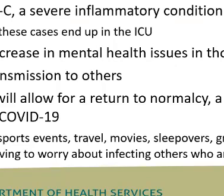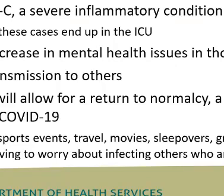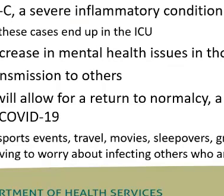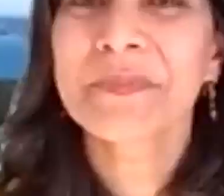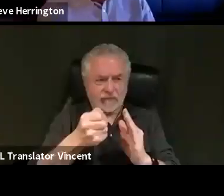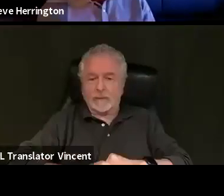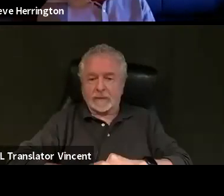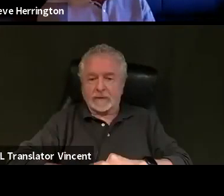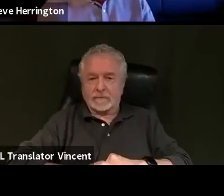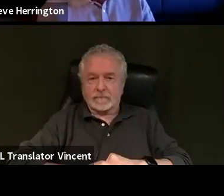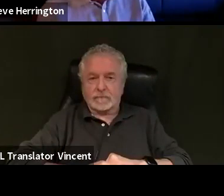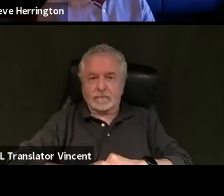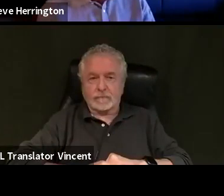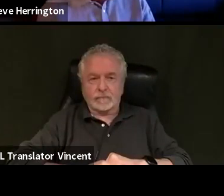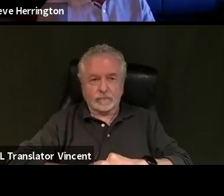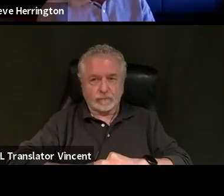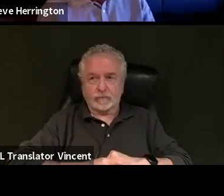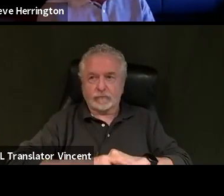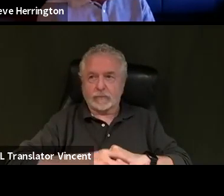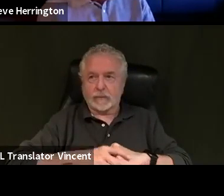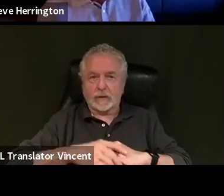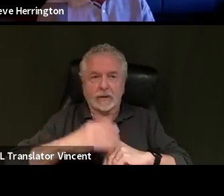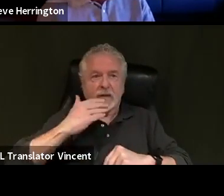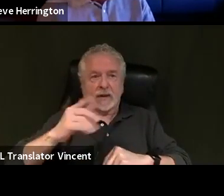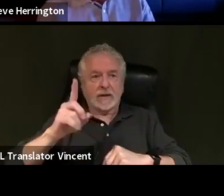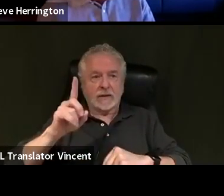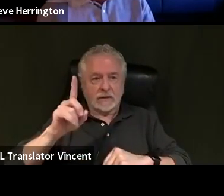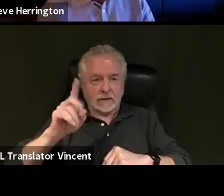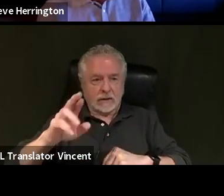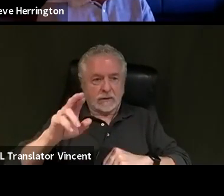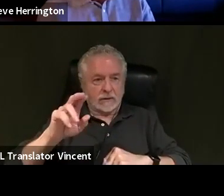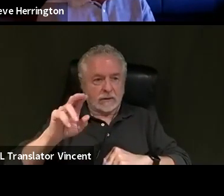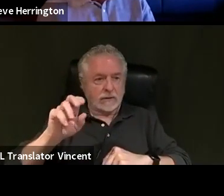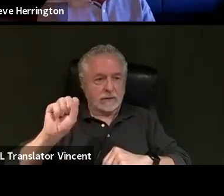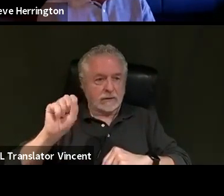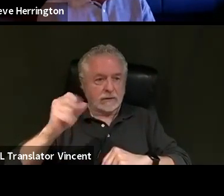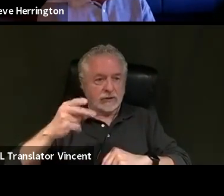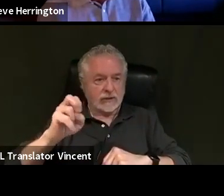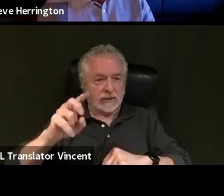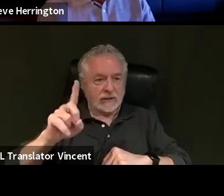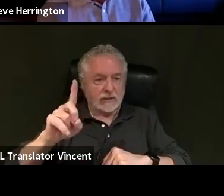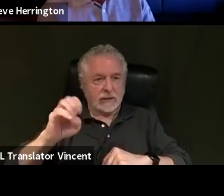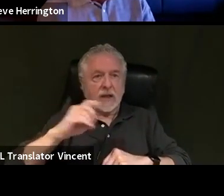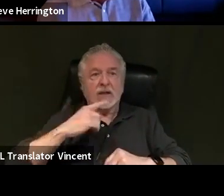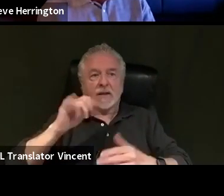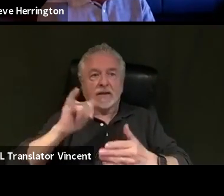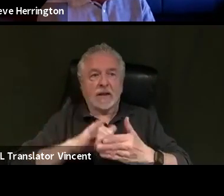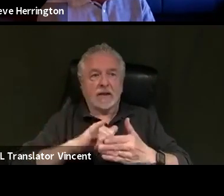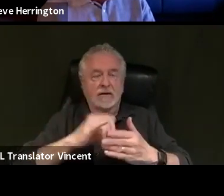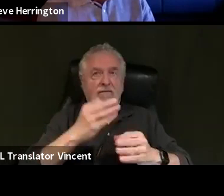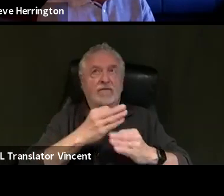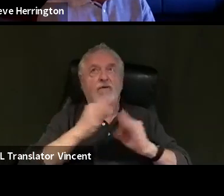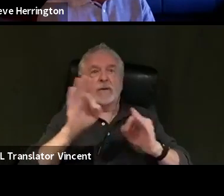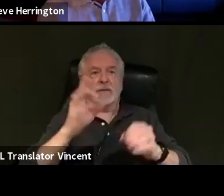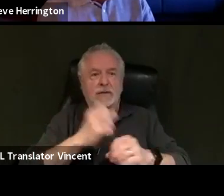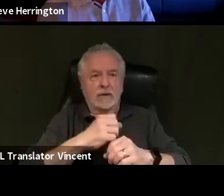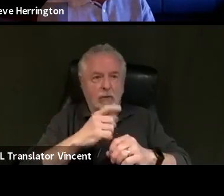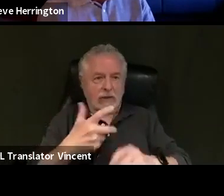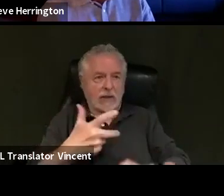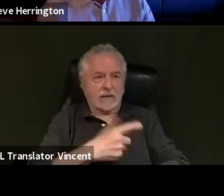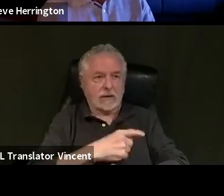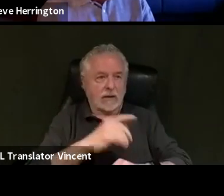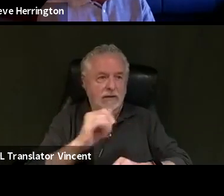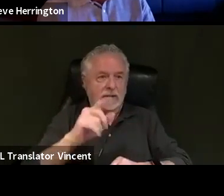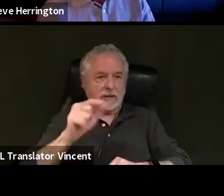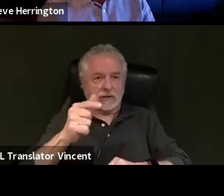screen. And we can go on. Thank you, Dr. Shinde. That was great. I can attest to the freedoms you get when you're vaccinated. I was